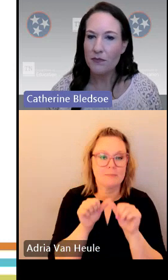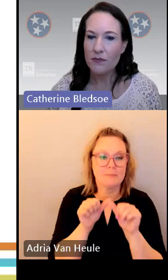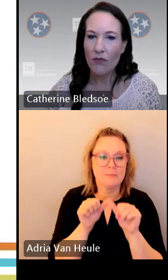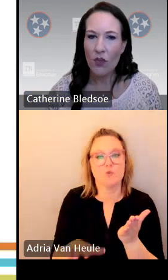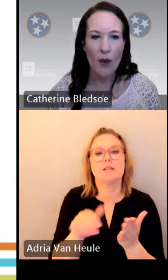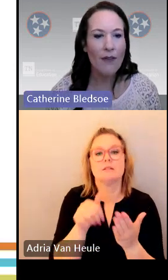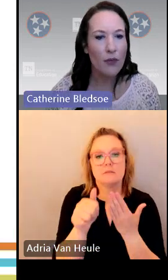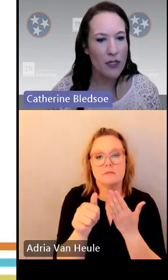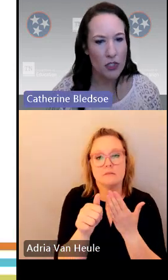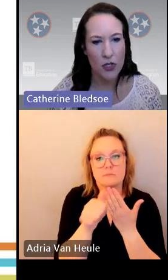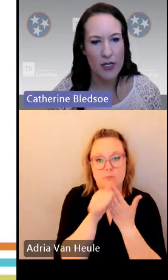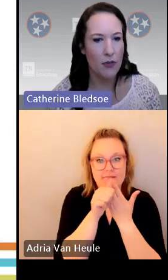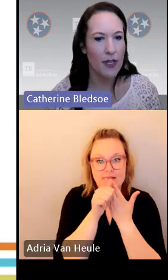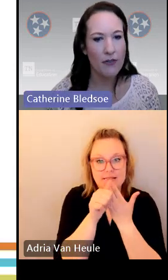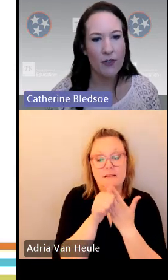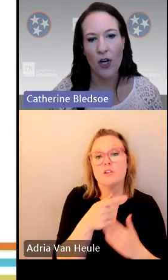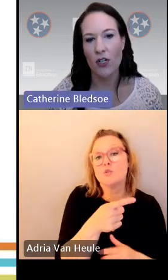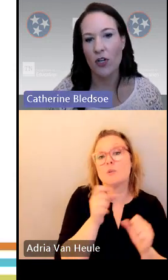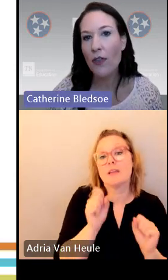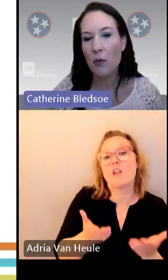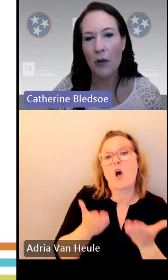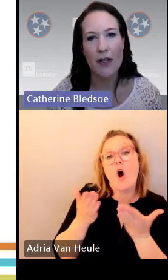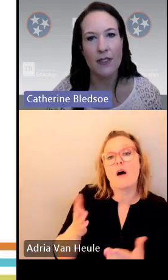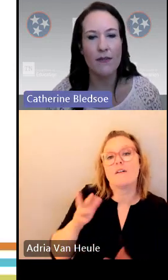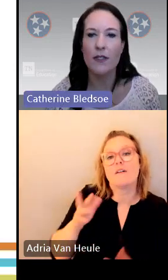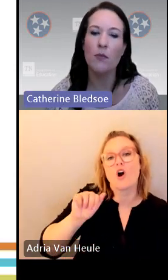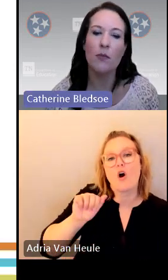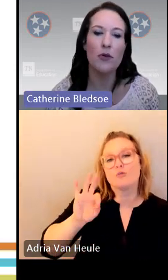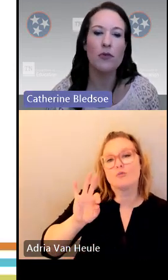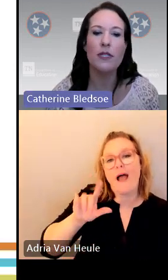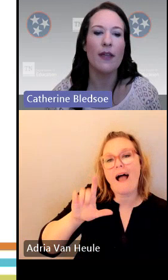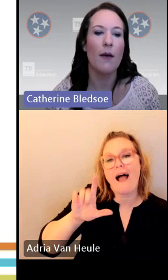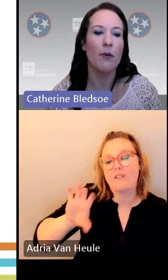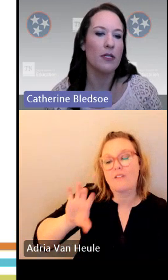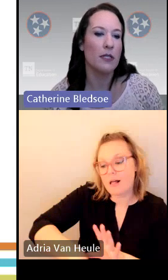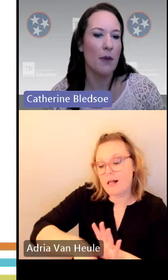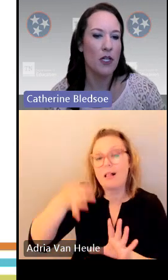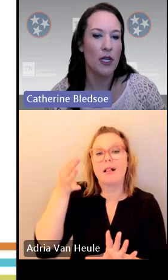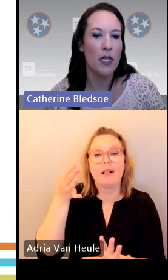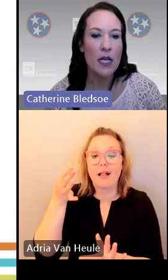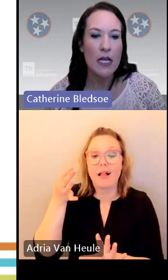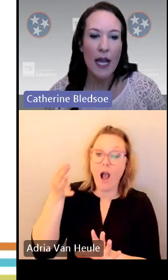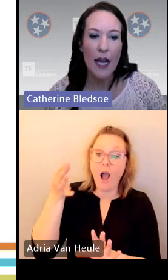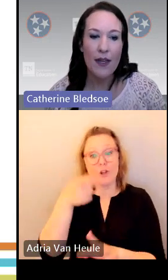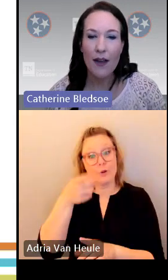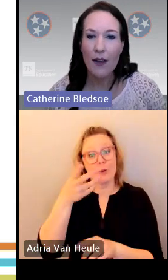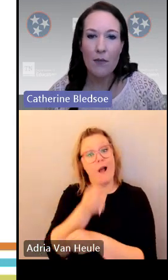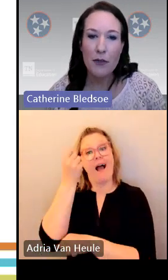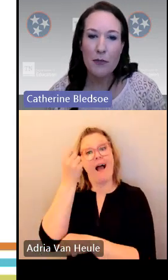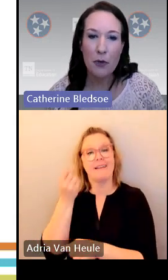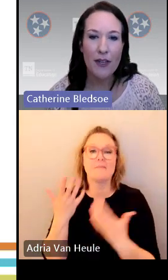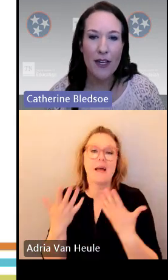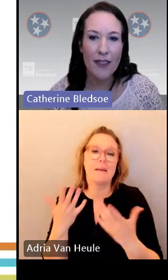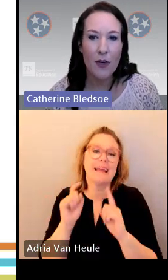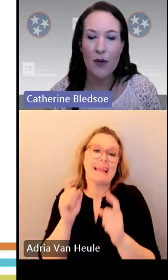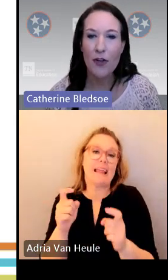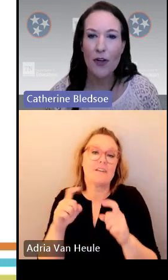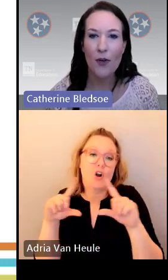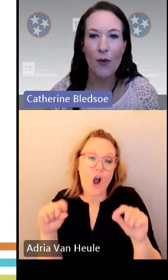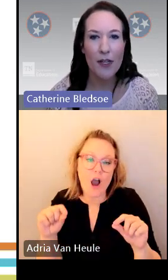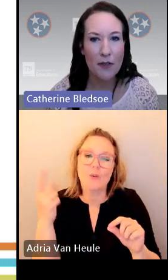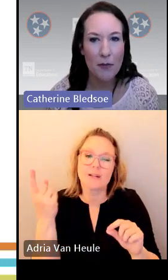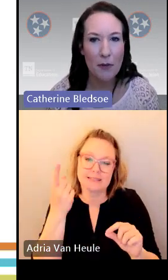Offer raffle entries for gift cards or other prizes even to boost that participation. And then most importantly, I